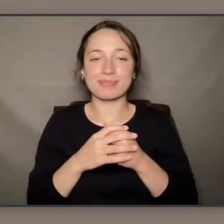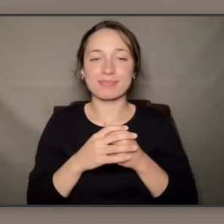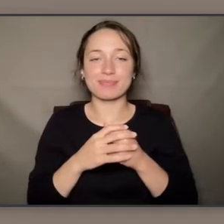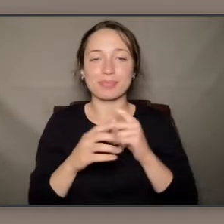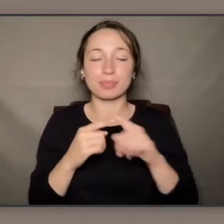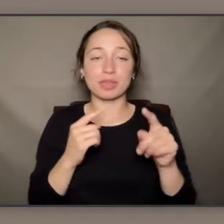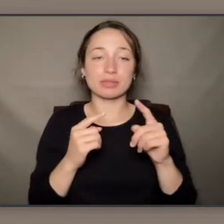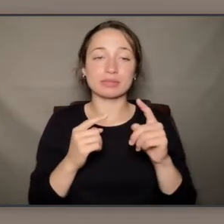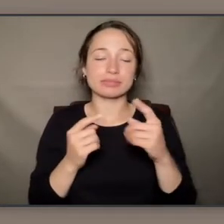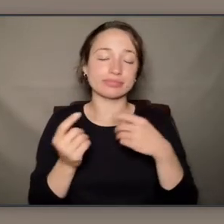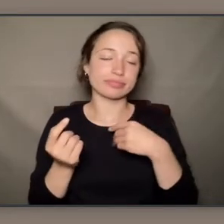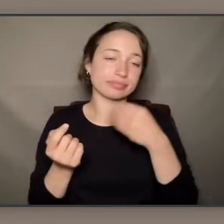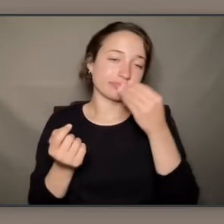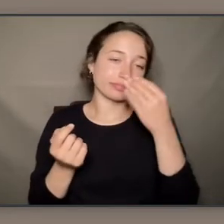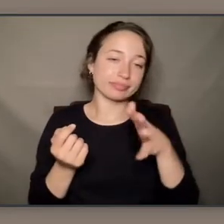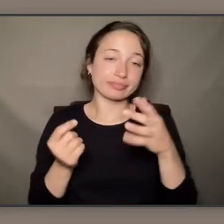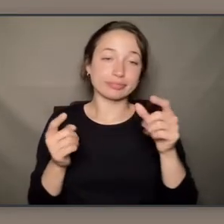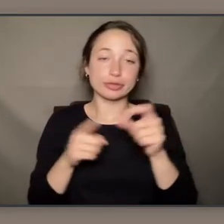Diane,